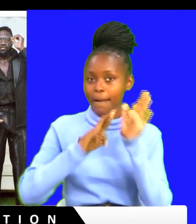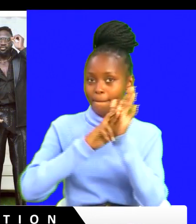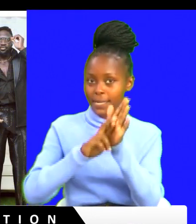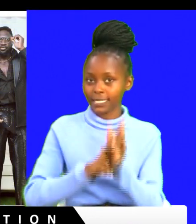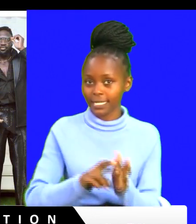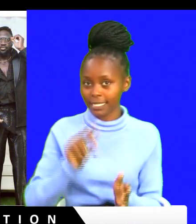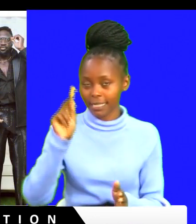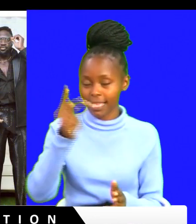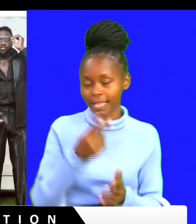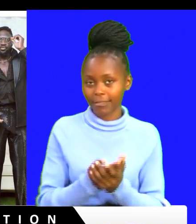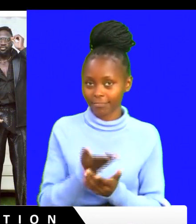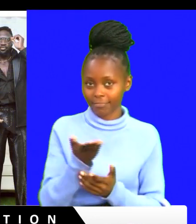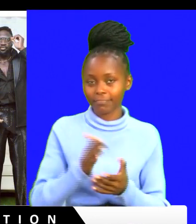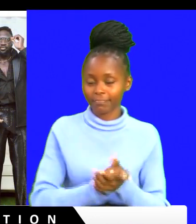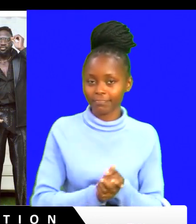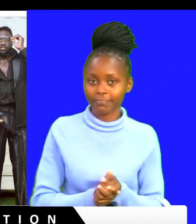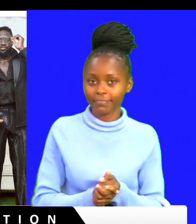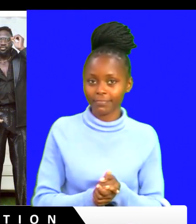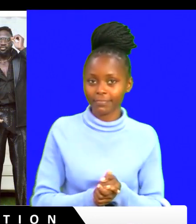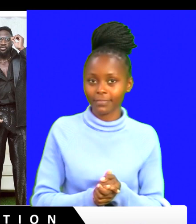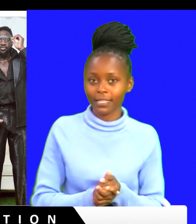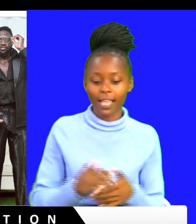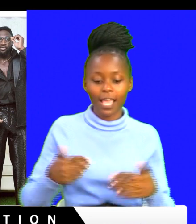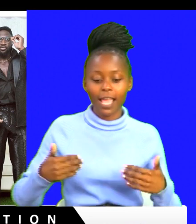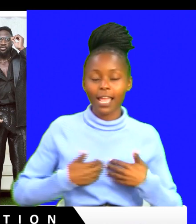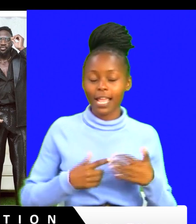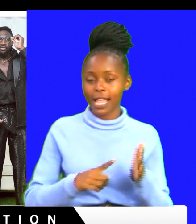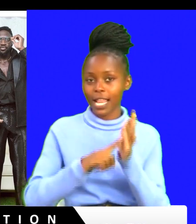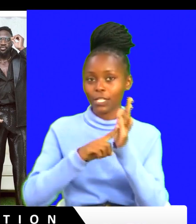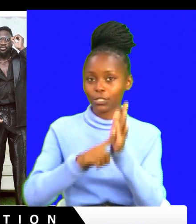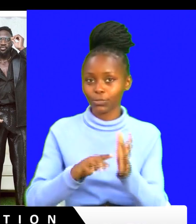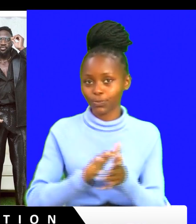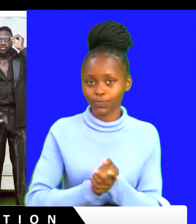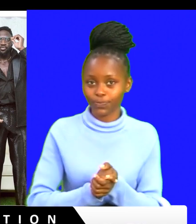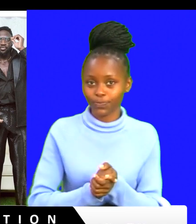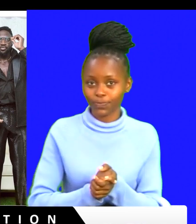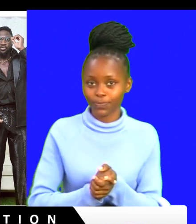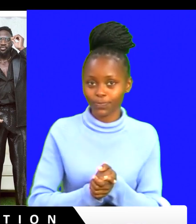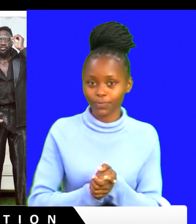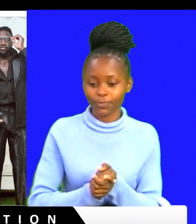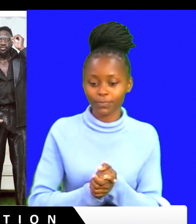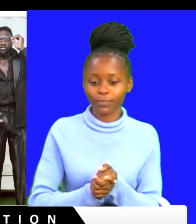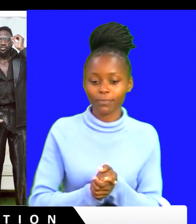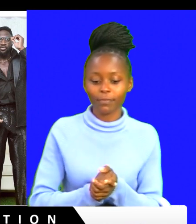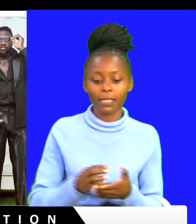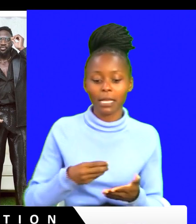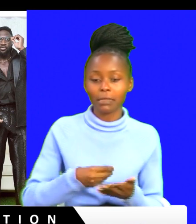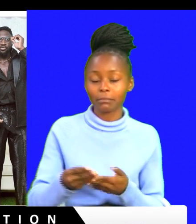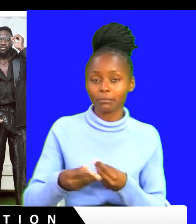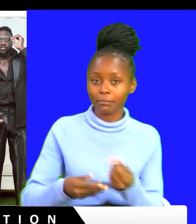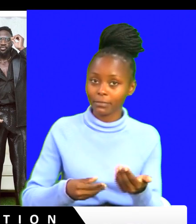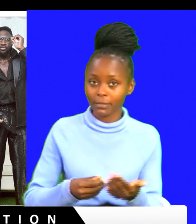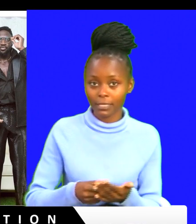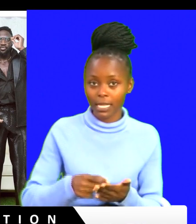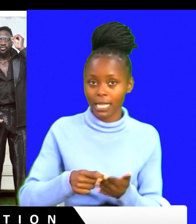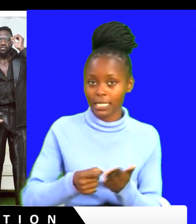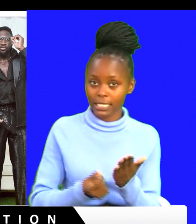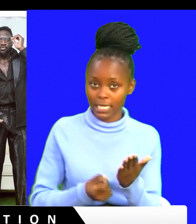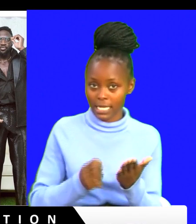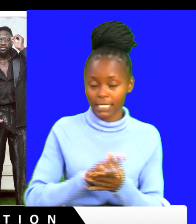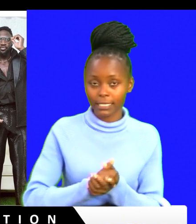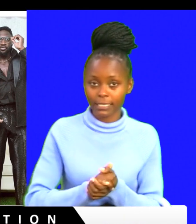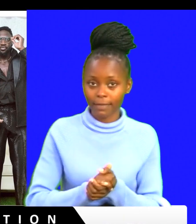in style vile inafaa. So Sauti Sol had a show and they really actually sold out the tickets, and we had very many people who showed up for